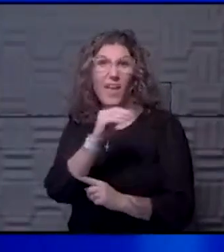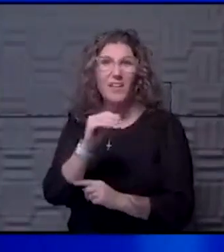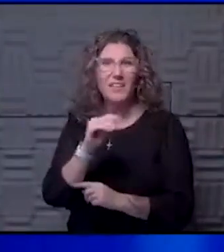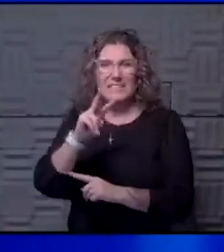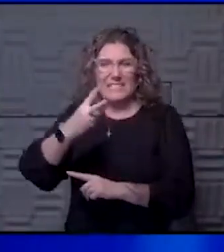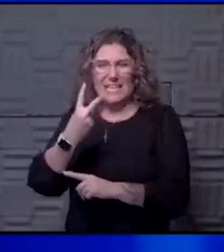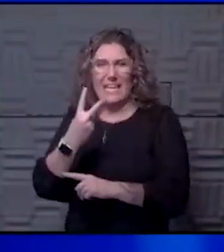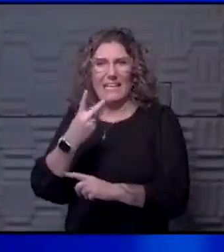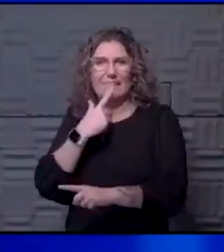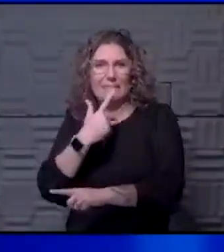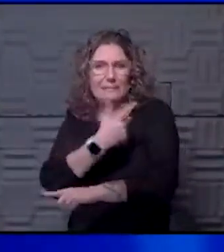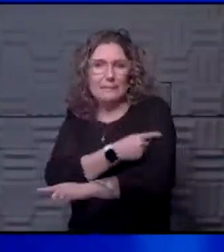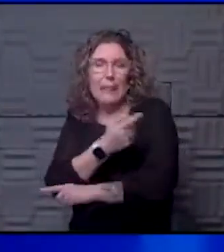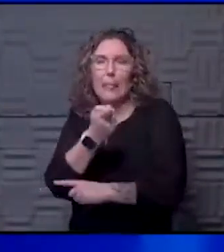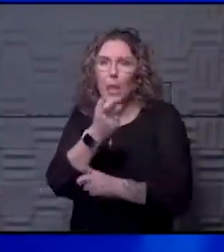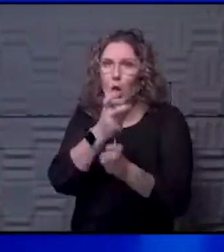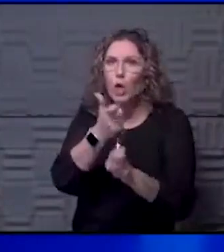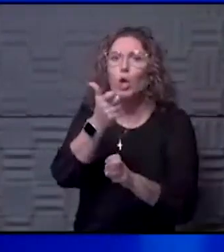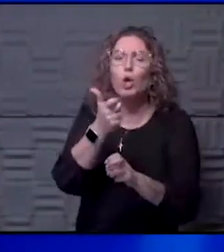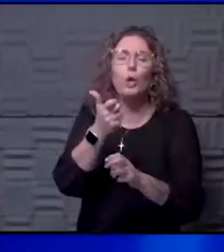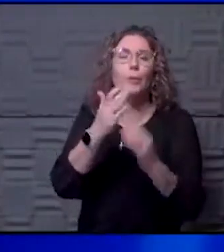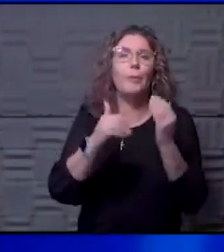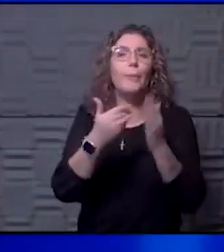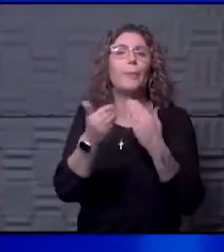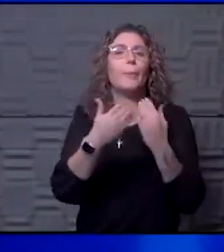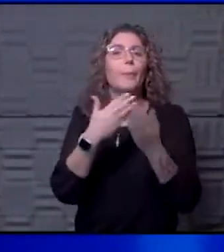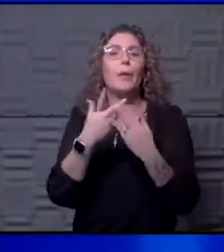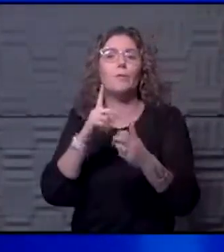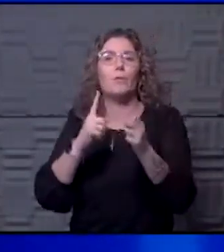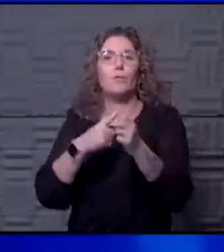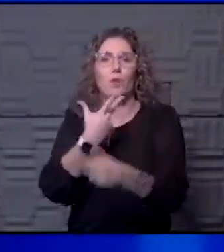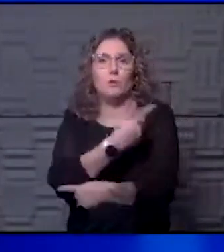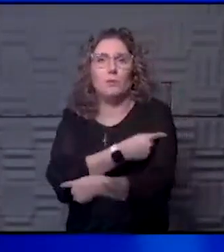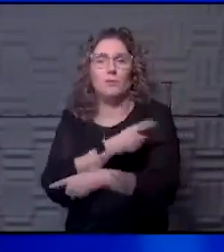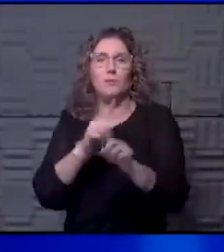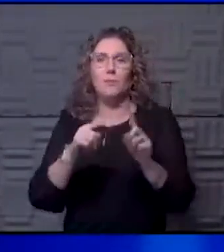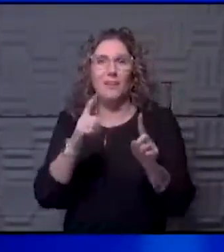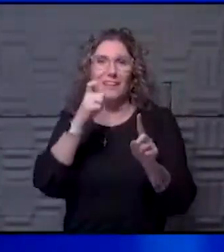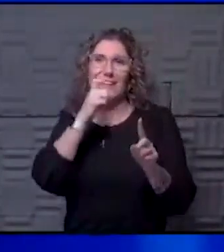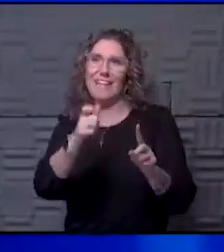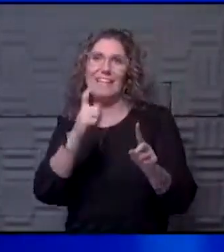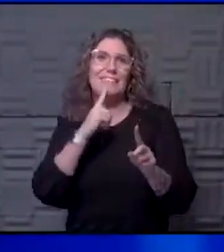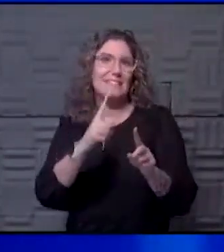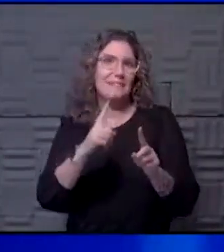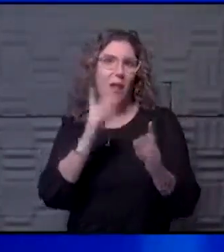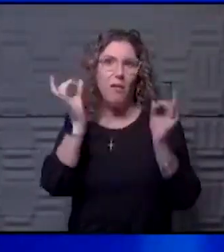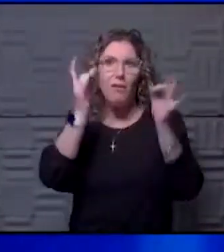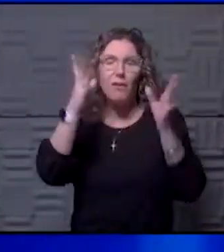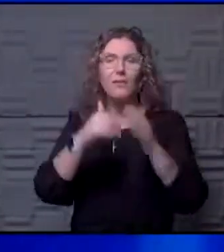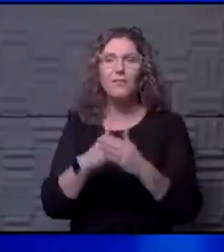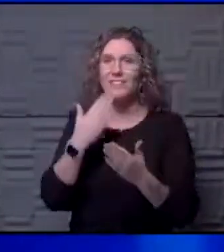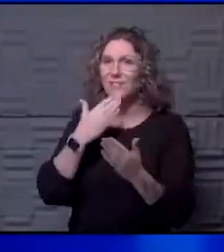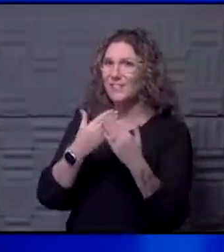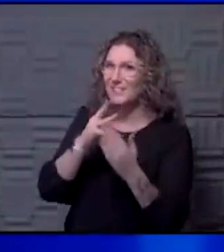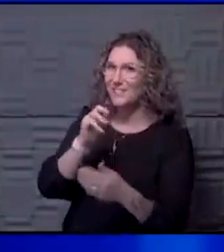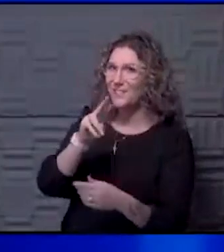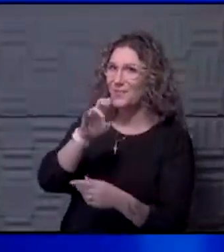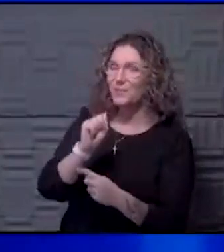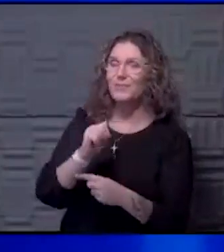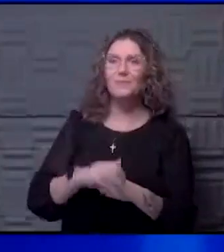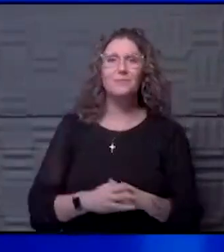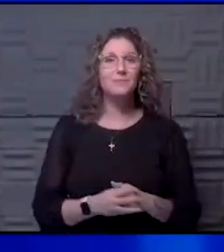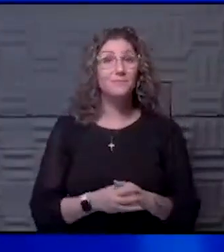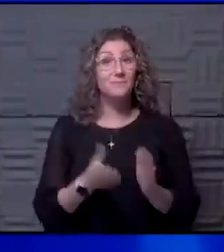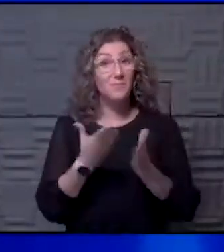harder, but than whatever your first dose was, but definitely not debilitating. So good news. All